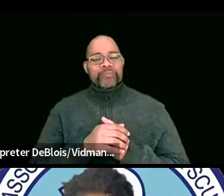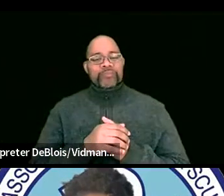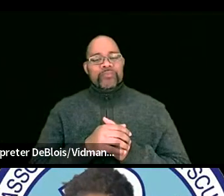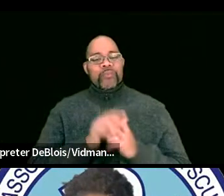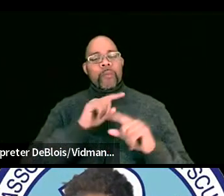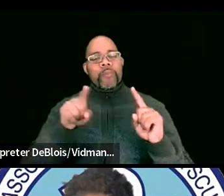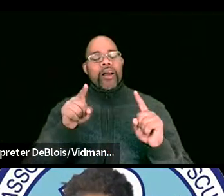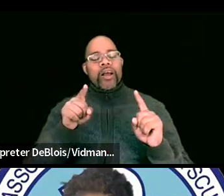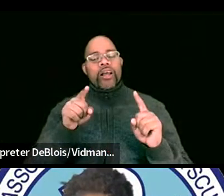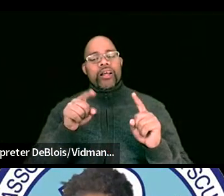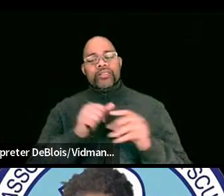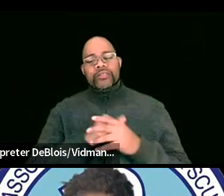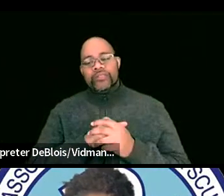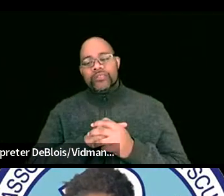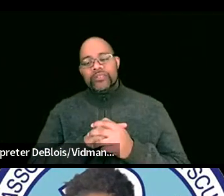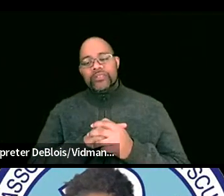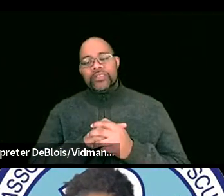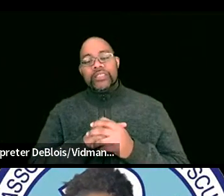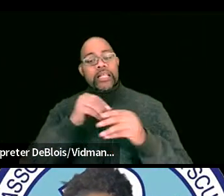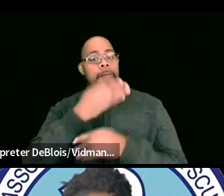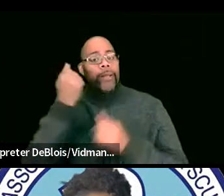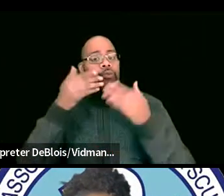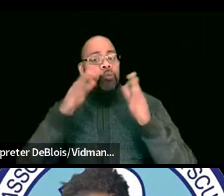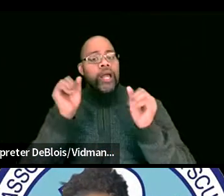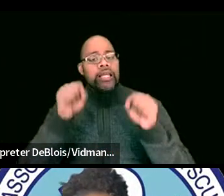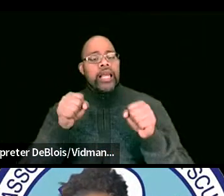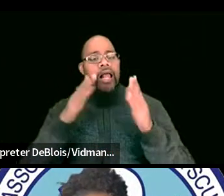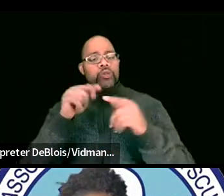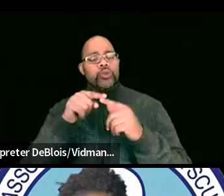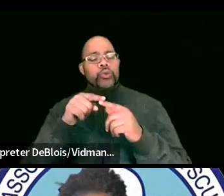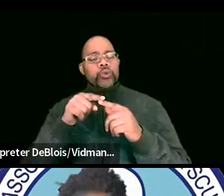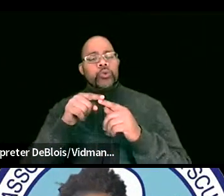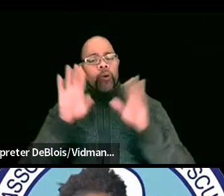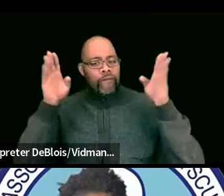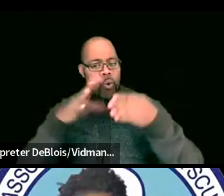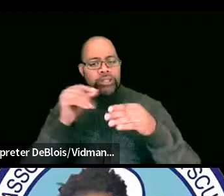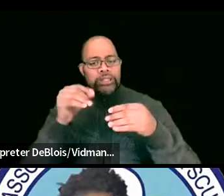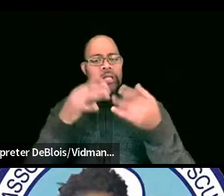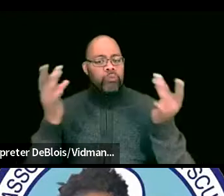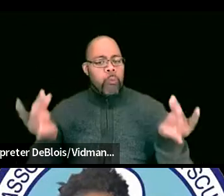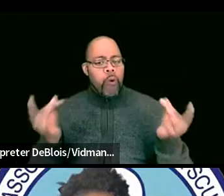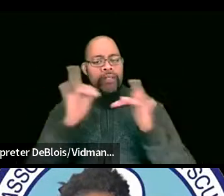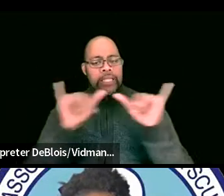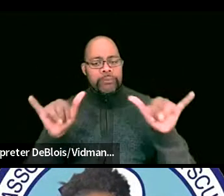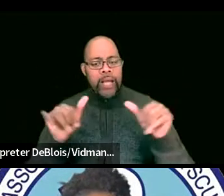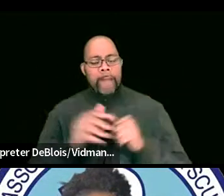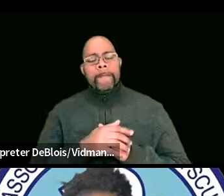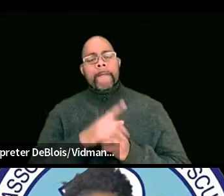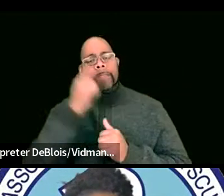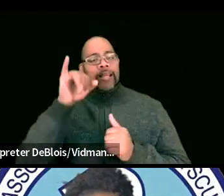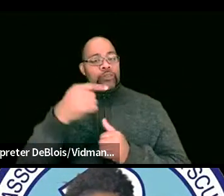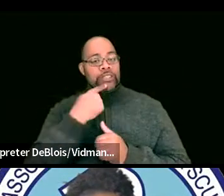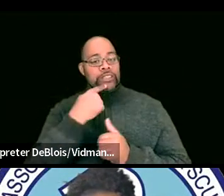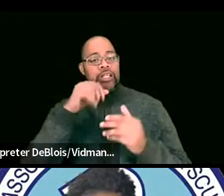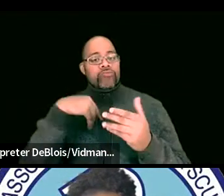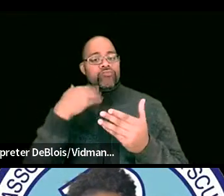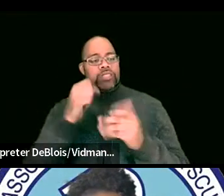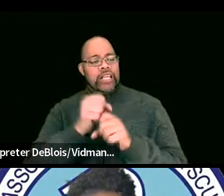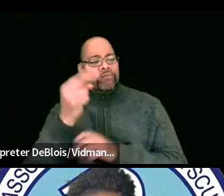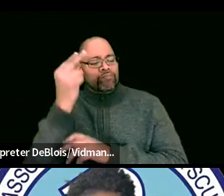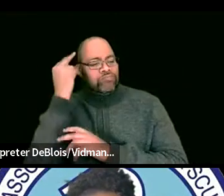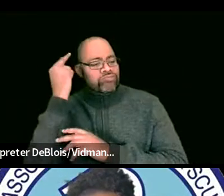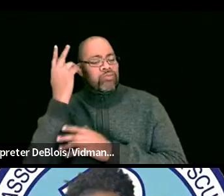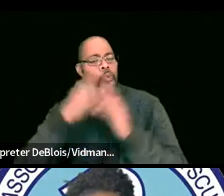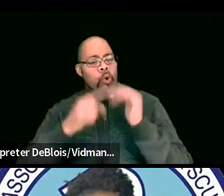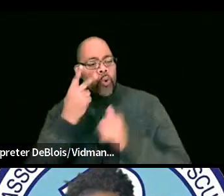But in the best way, it allows you to zone in and out. Because like you said, you get to reflect on what you're